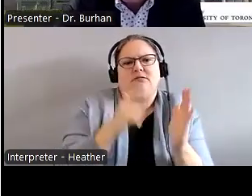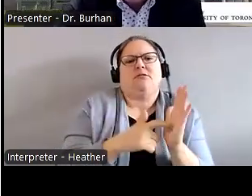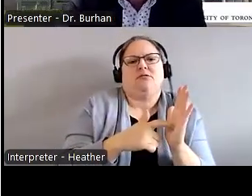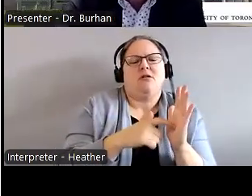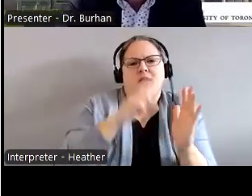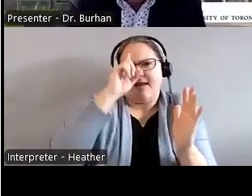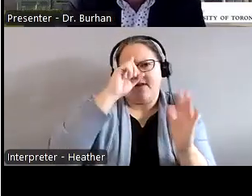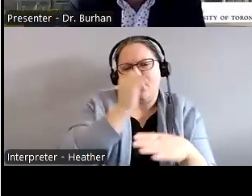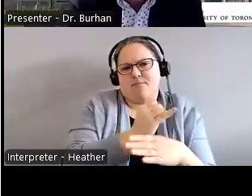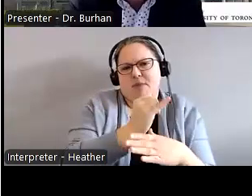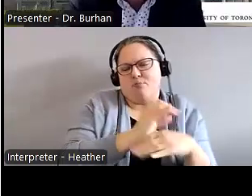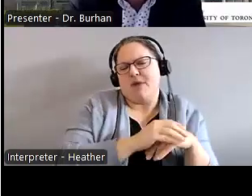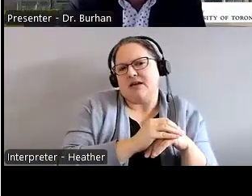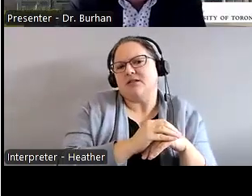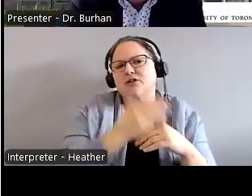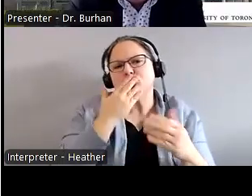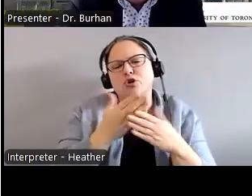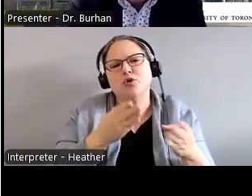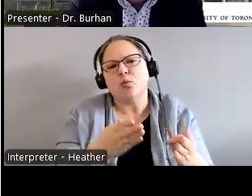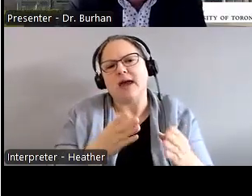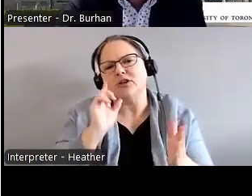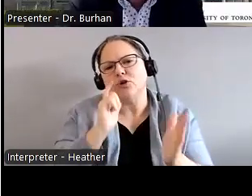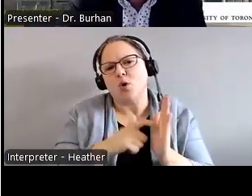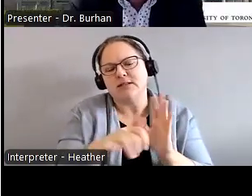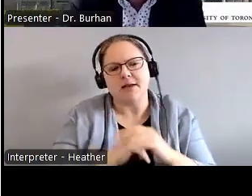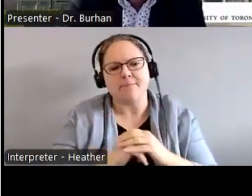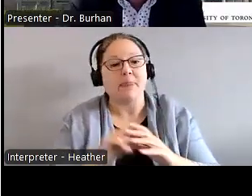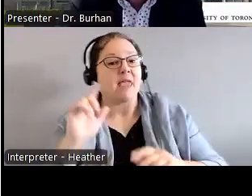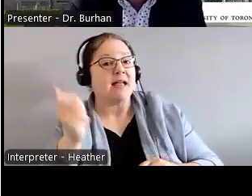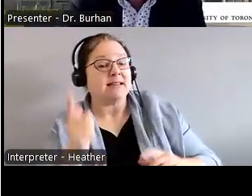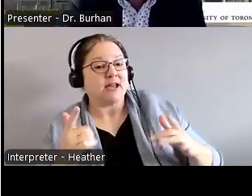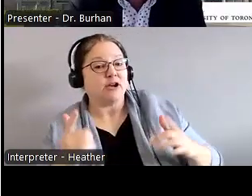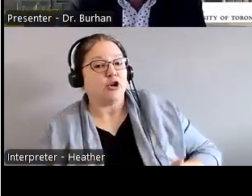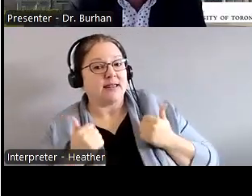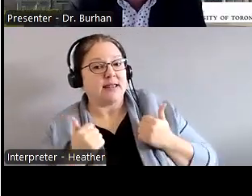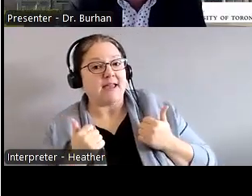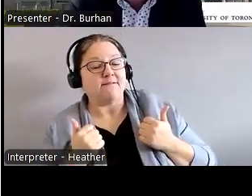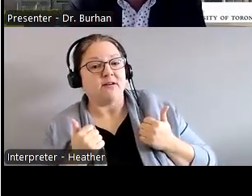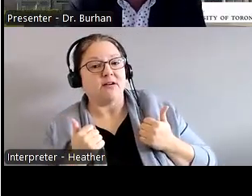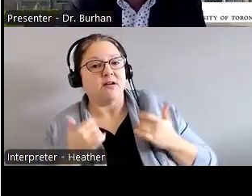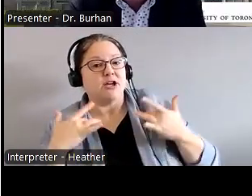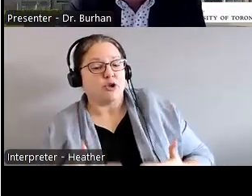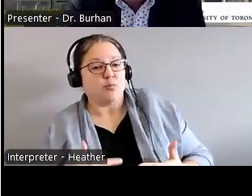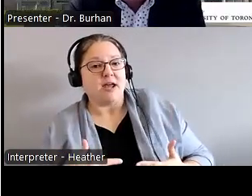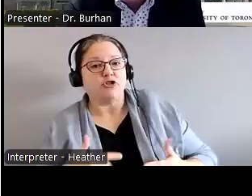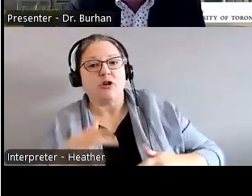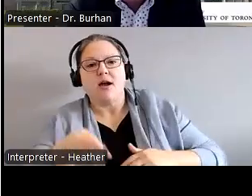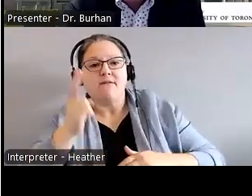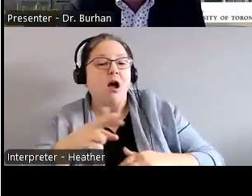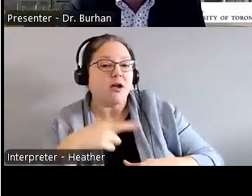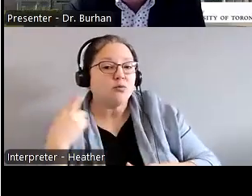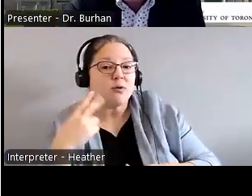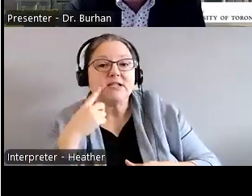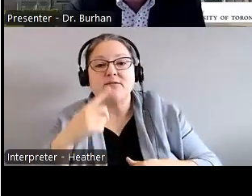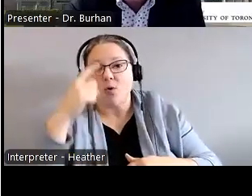impairment would be a good target for this. Late life depression is at high risk of all-cause dementia,